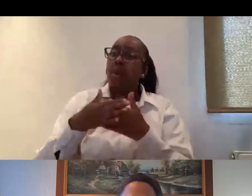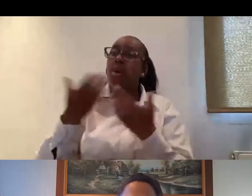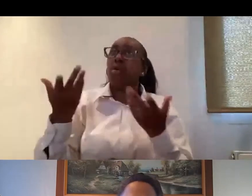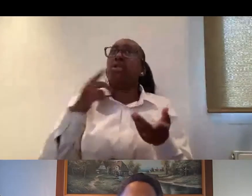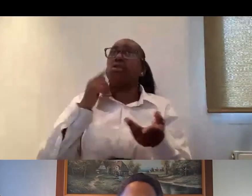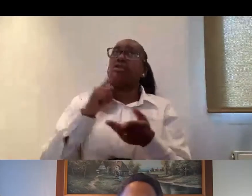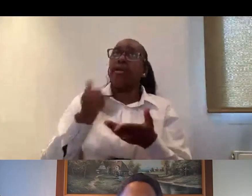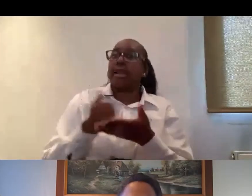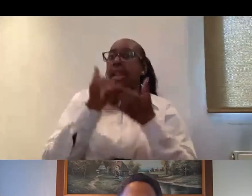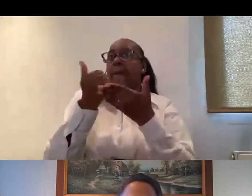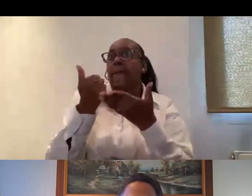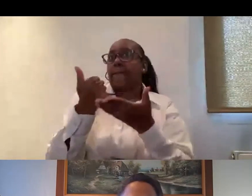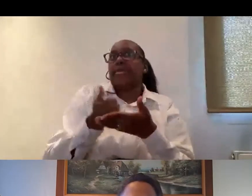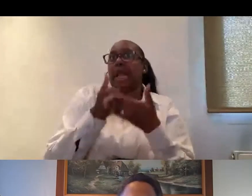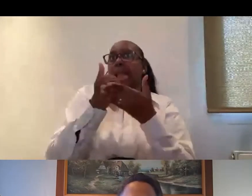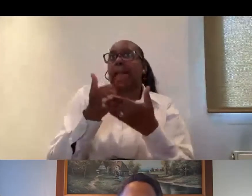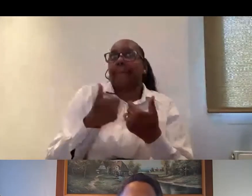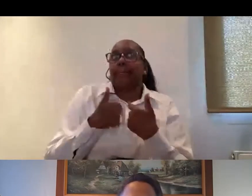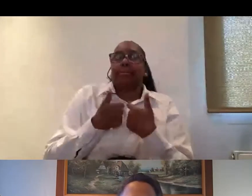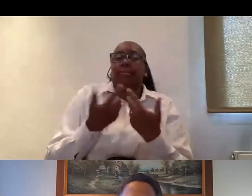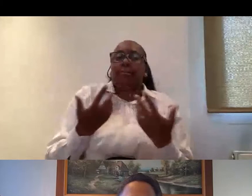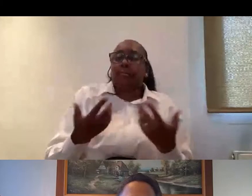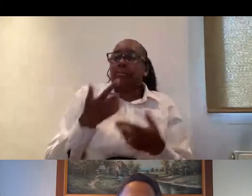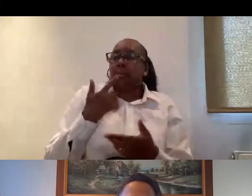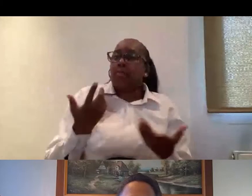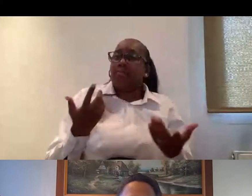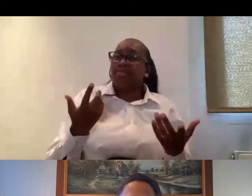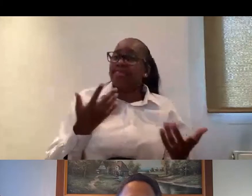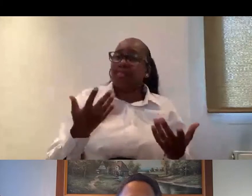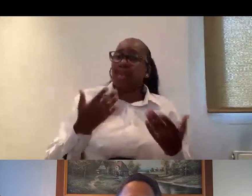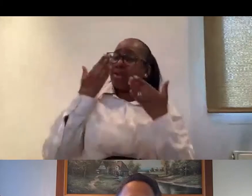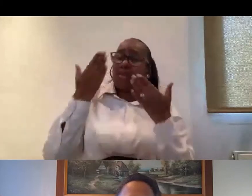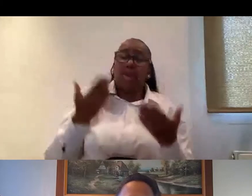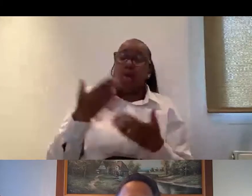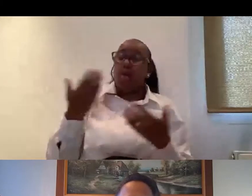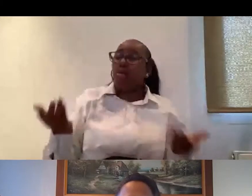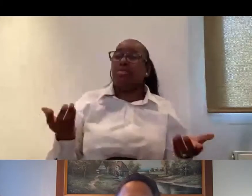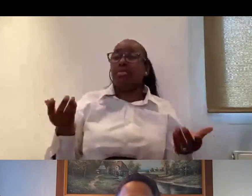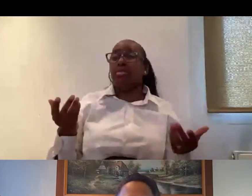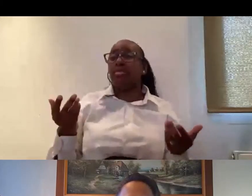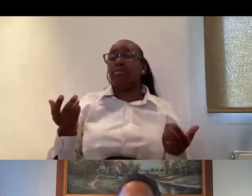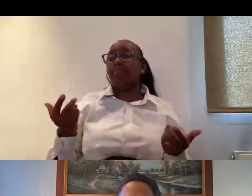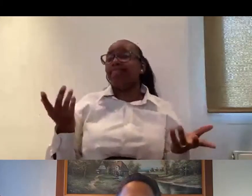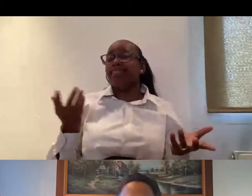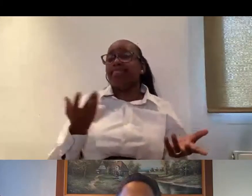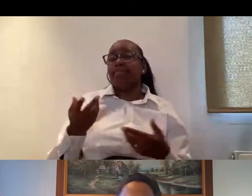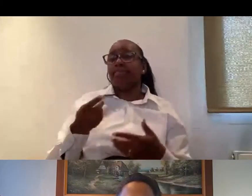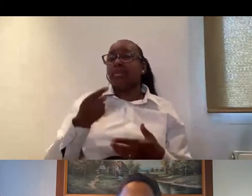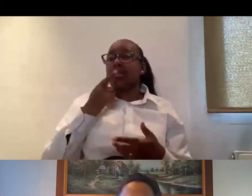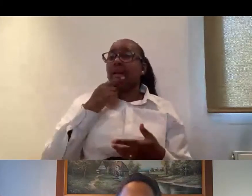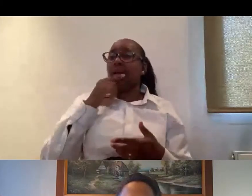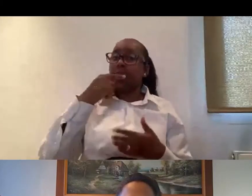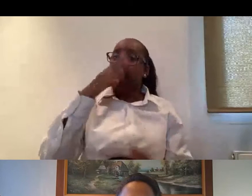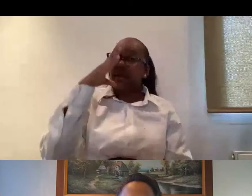for me a little bit. So I'm just, I don't know, it's just a potter. And I was saying, I think I told